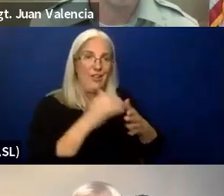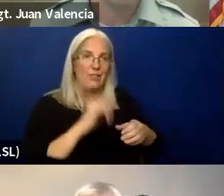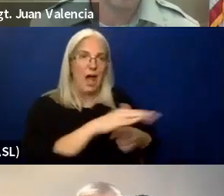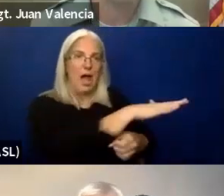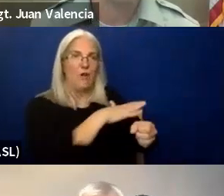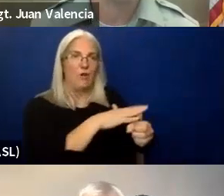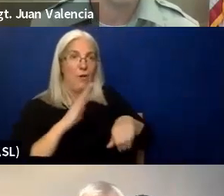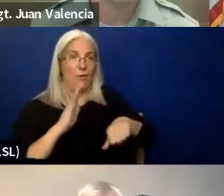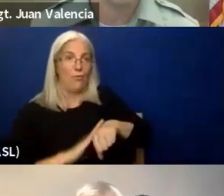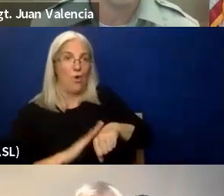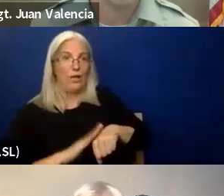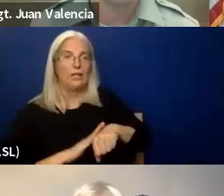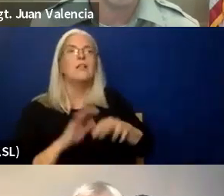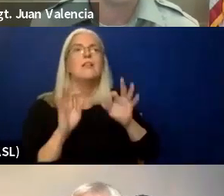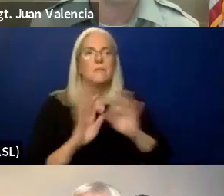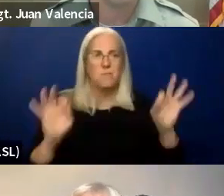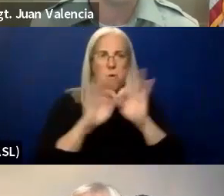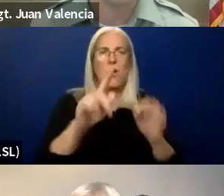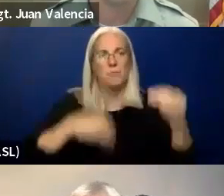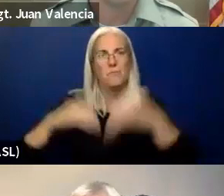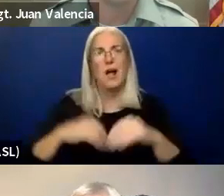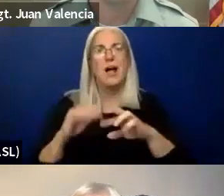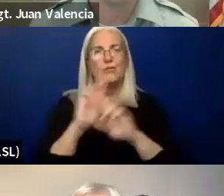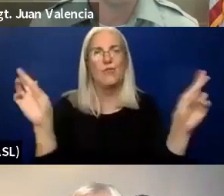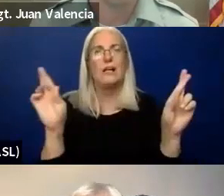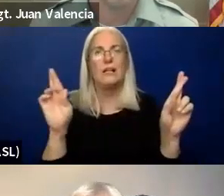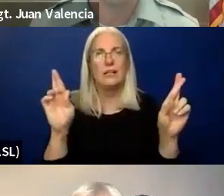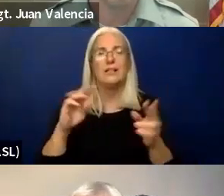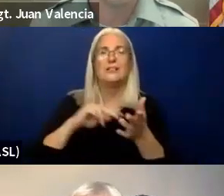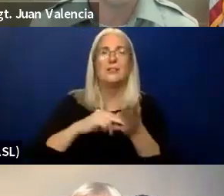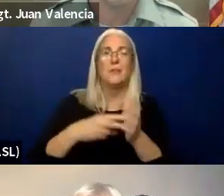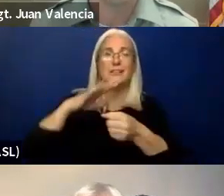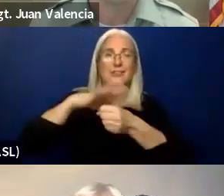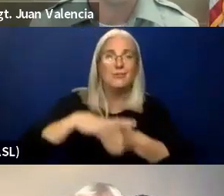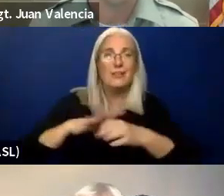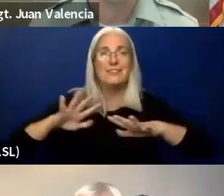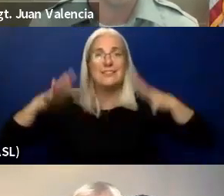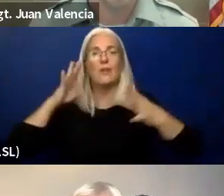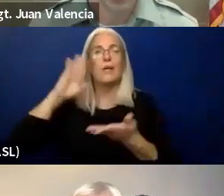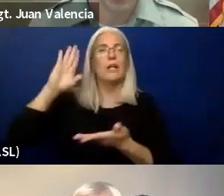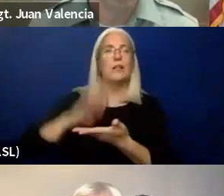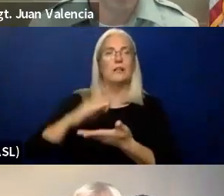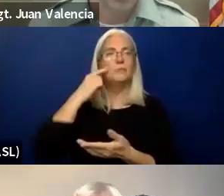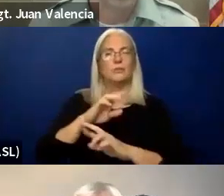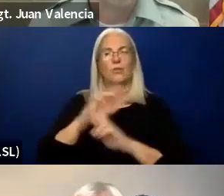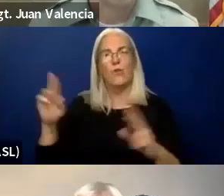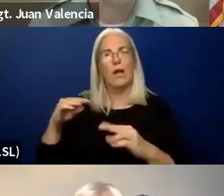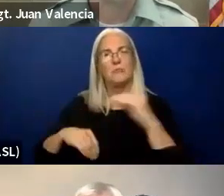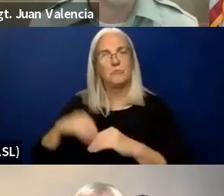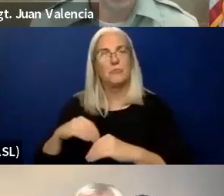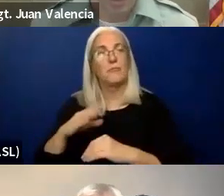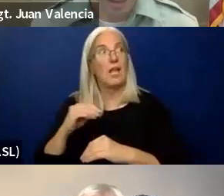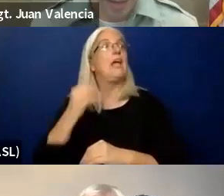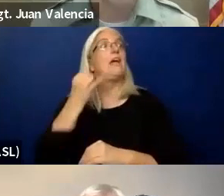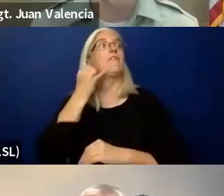will relieve a lot of the stress and anxiety that, in case you do have to leave immediately, you kind of